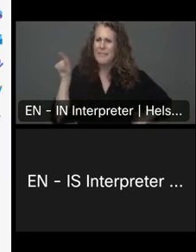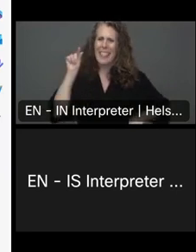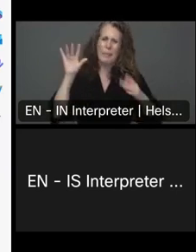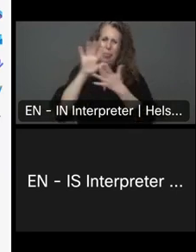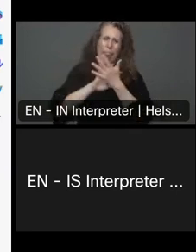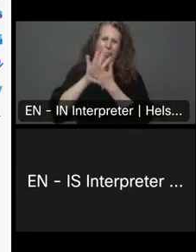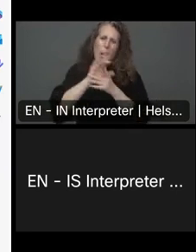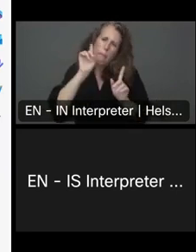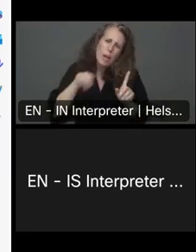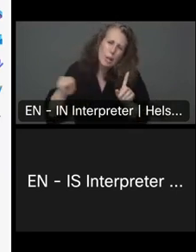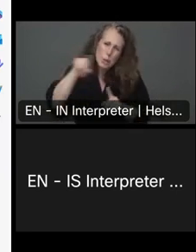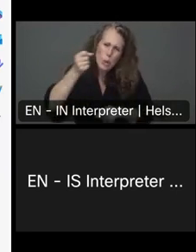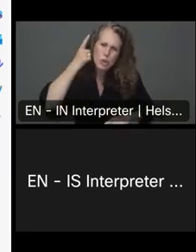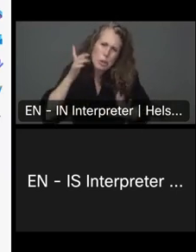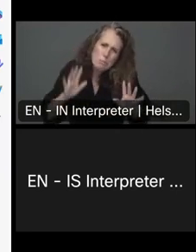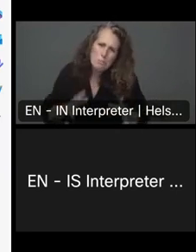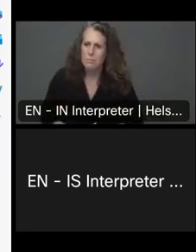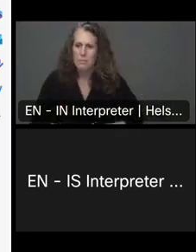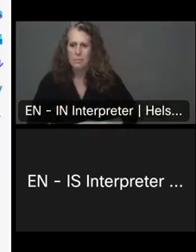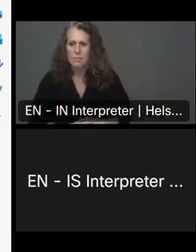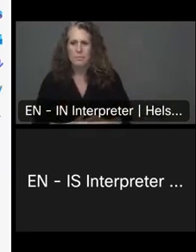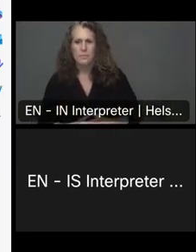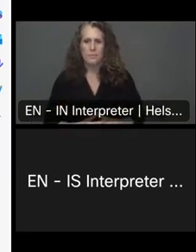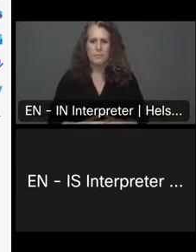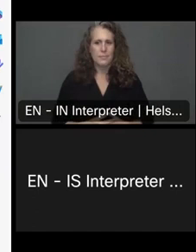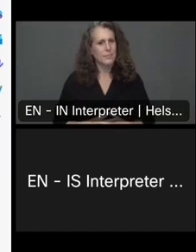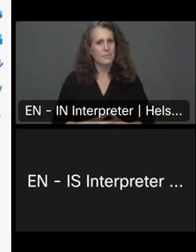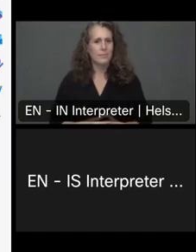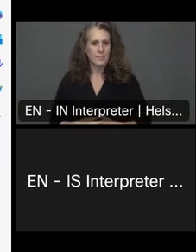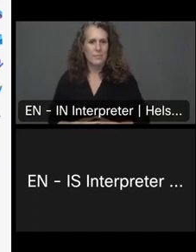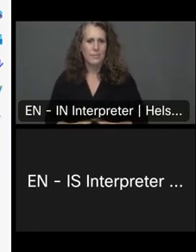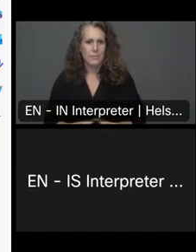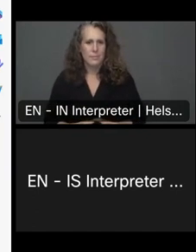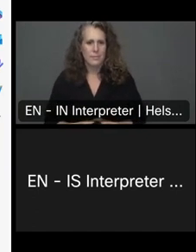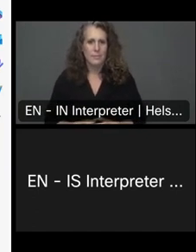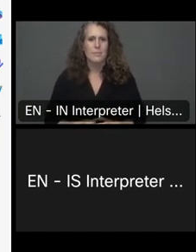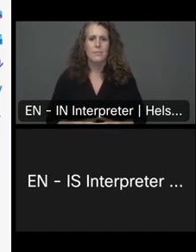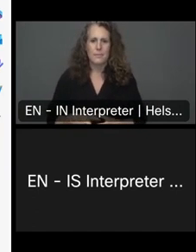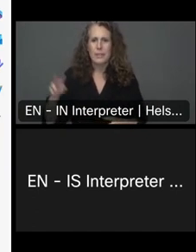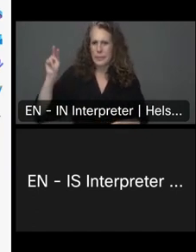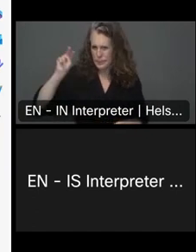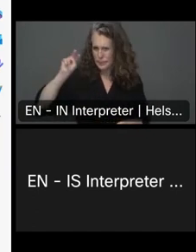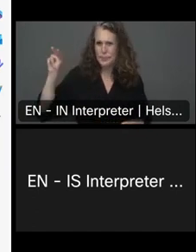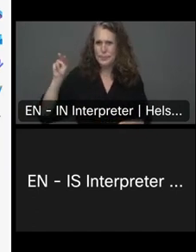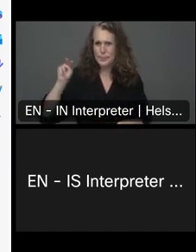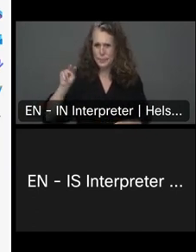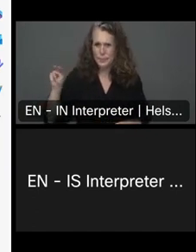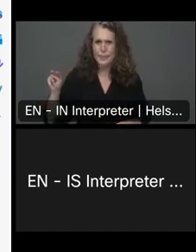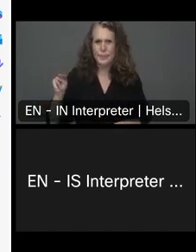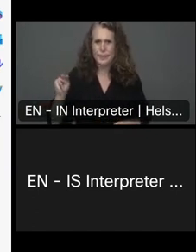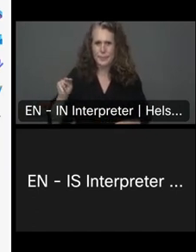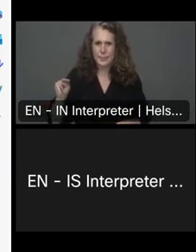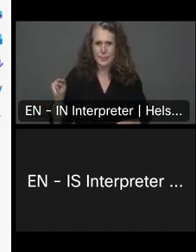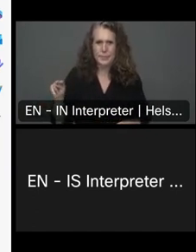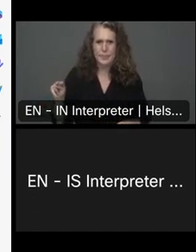idea. We have a picture of communication as an exchange of information, as often explicitly presupposed by